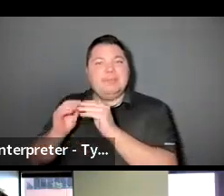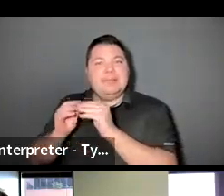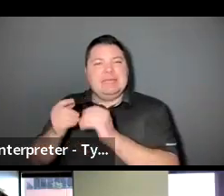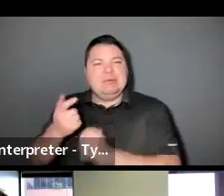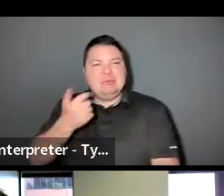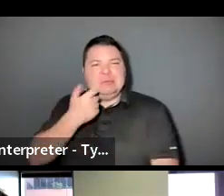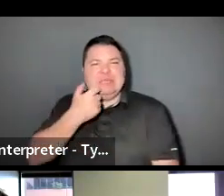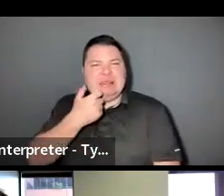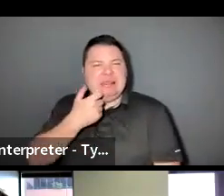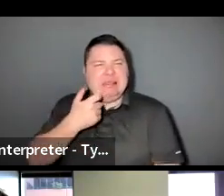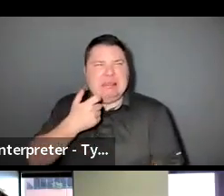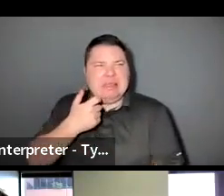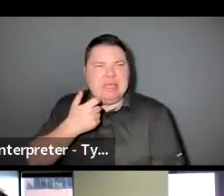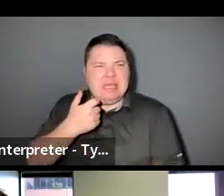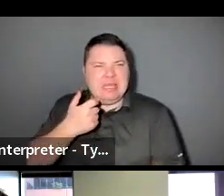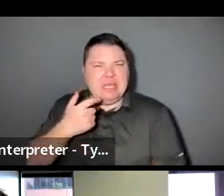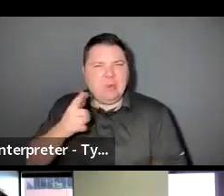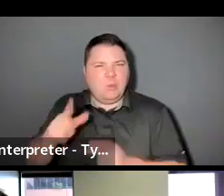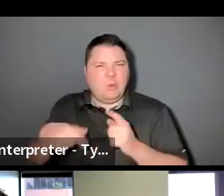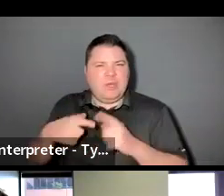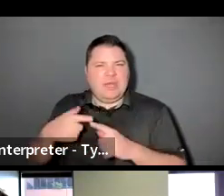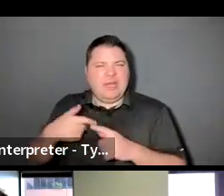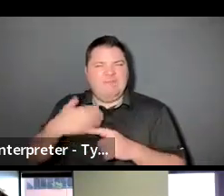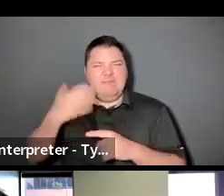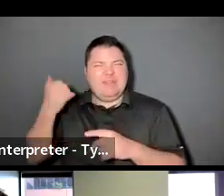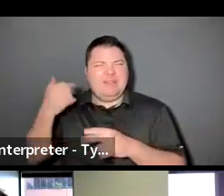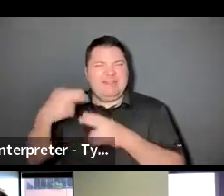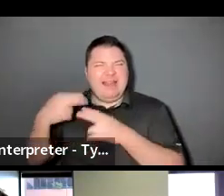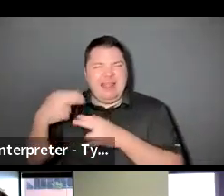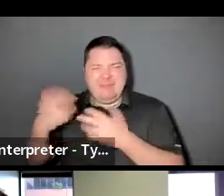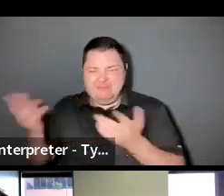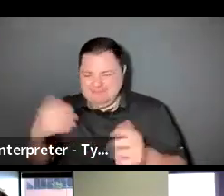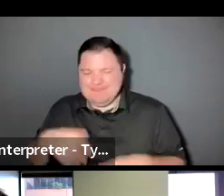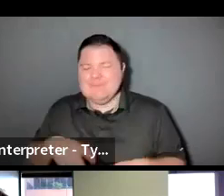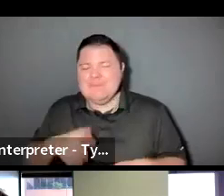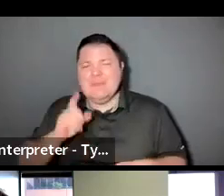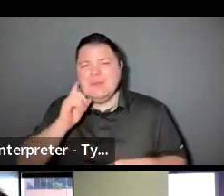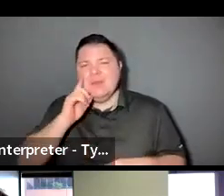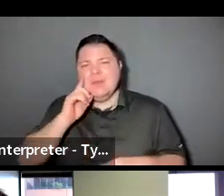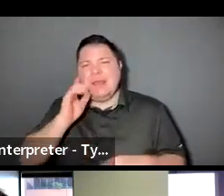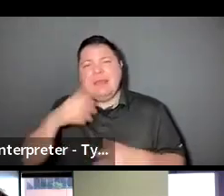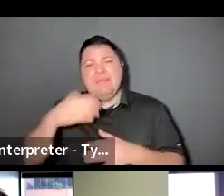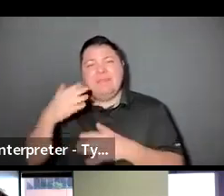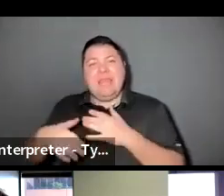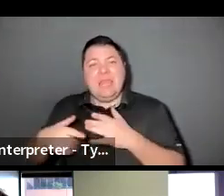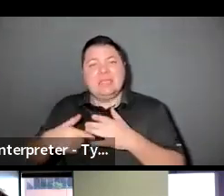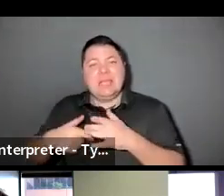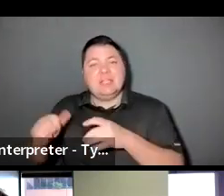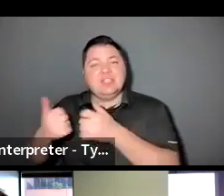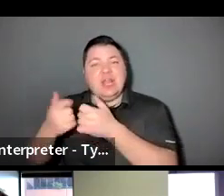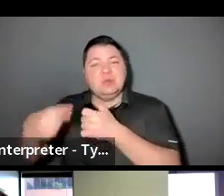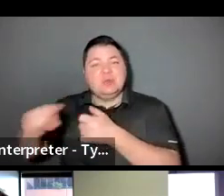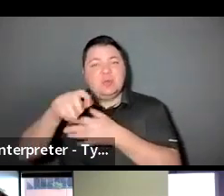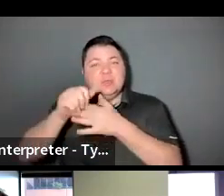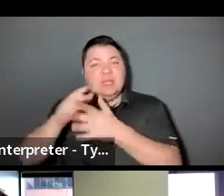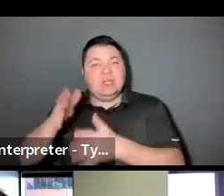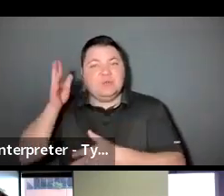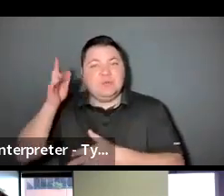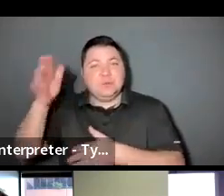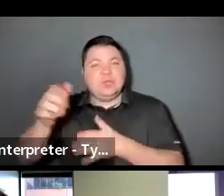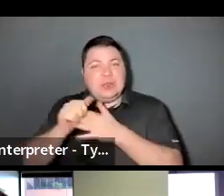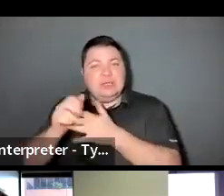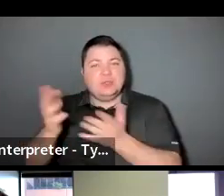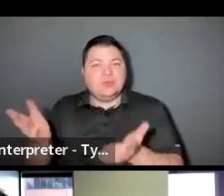I don't know the correct title to it, but at the end of it, I challenged the leaders, the future leaders of